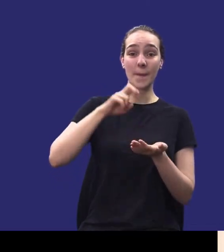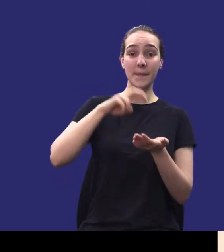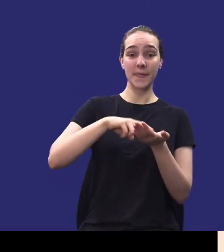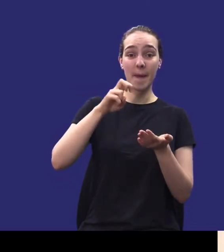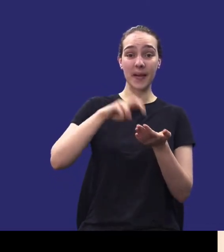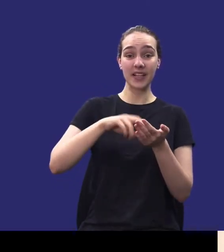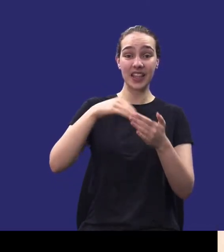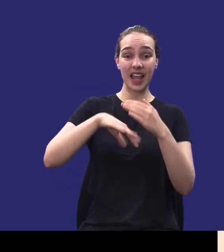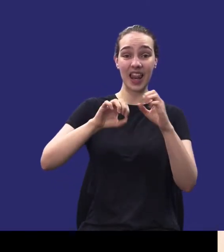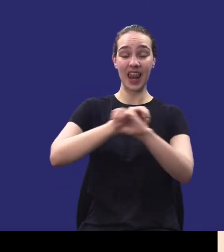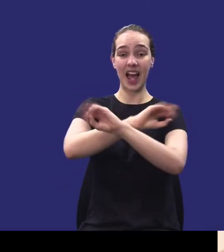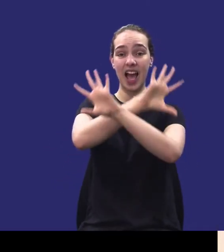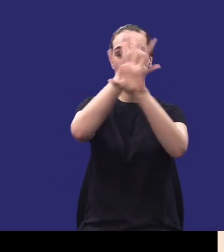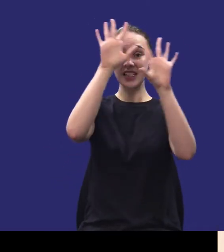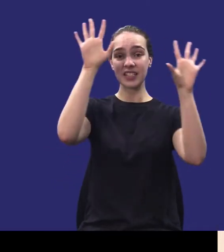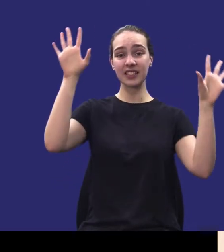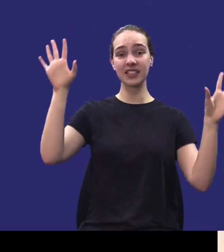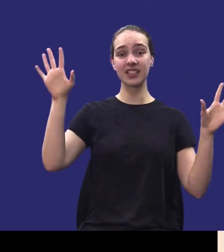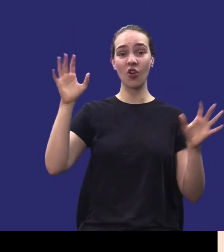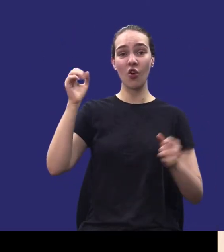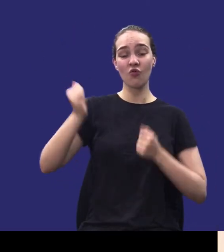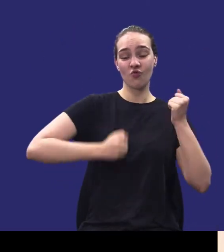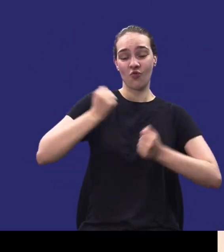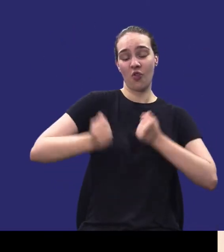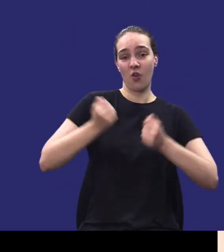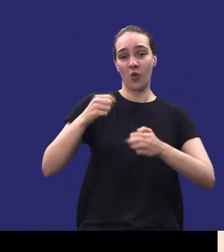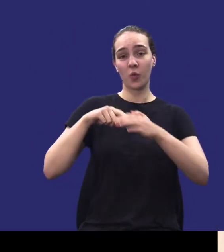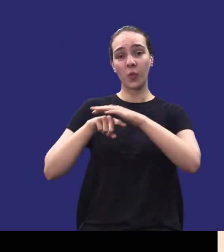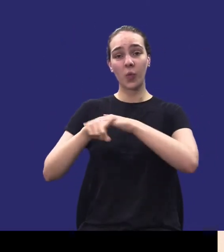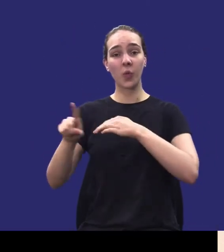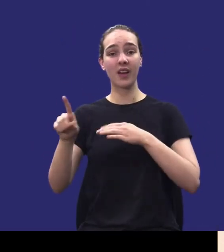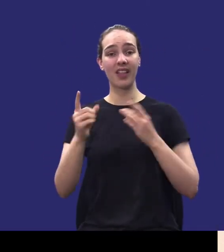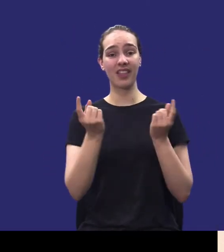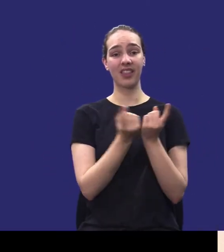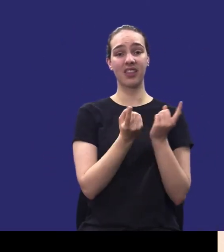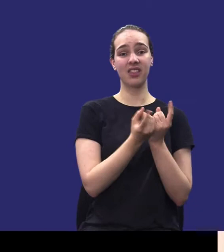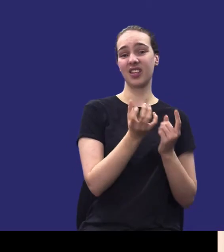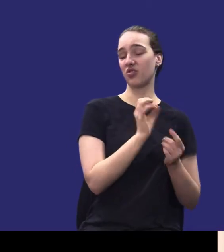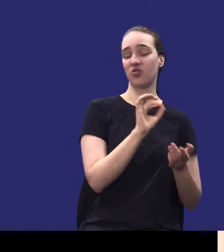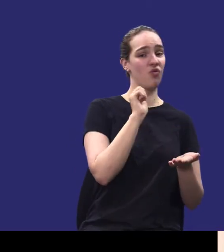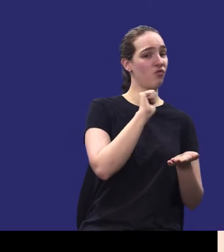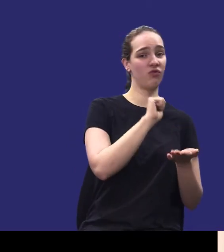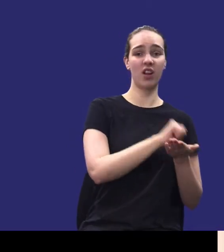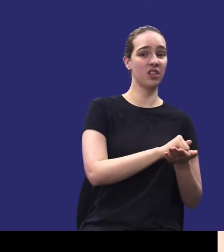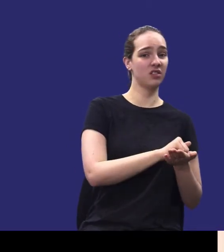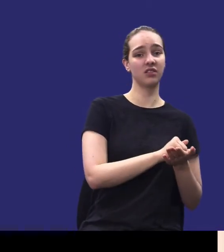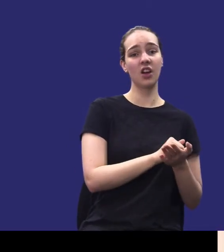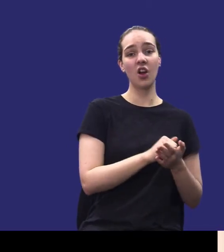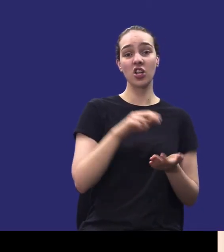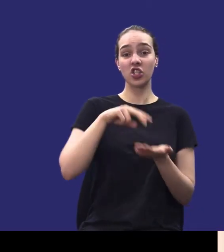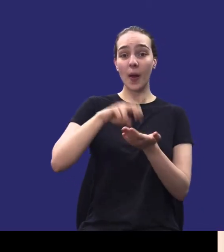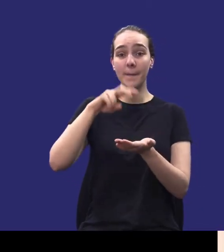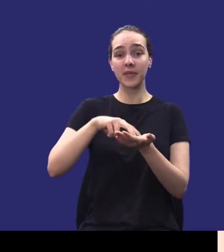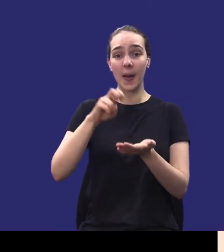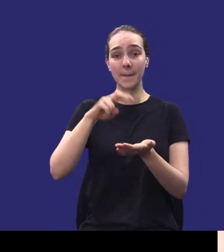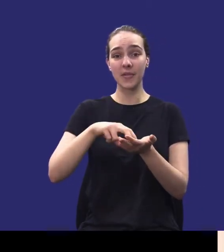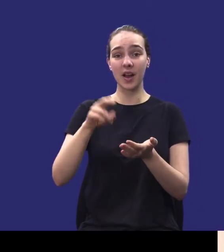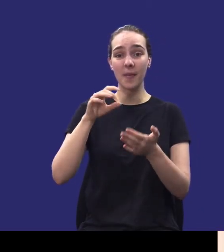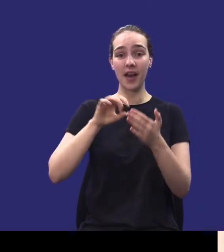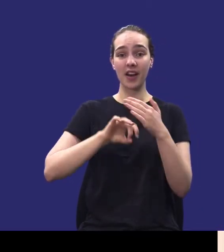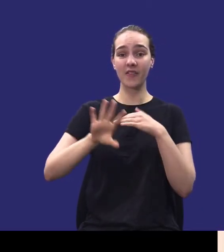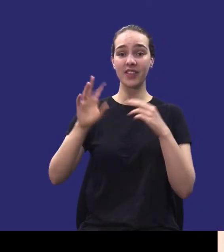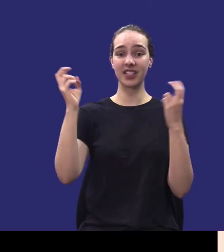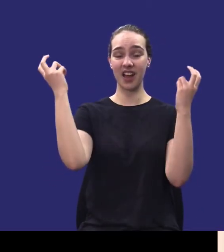Jump, jump, jump into the light, light, light. Run, run, run away from what's not right. Jump,